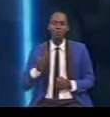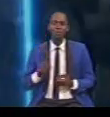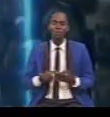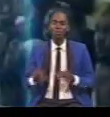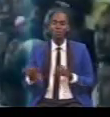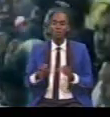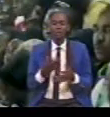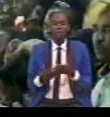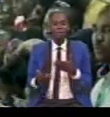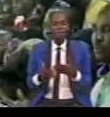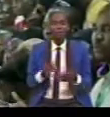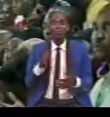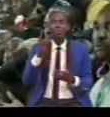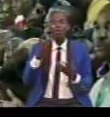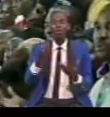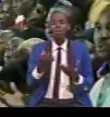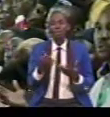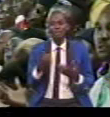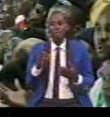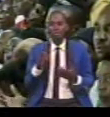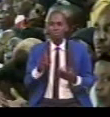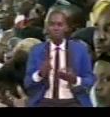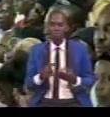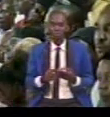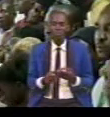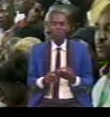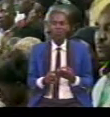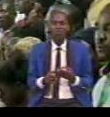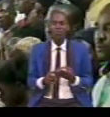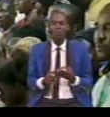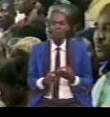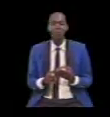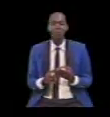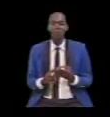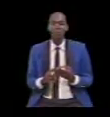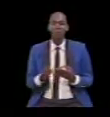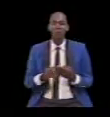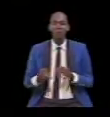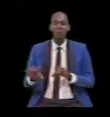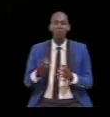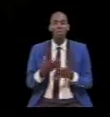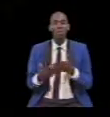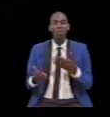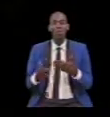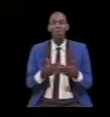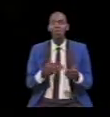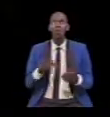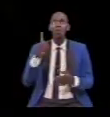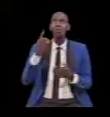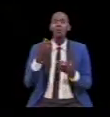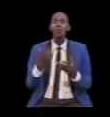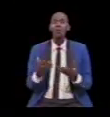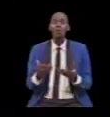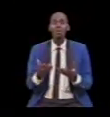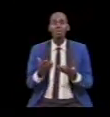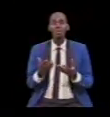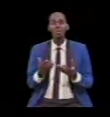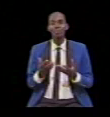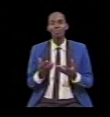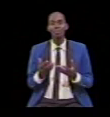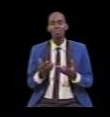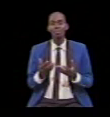To do whatever You want to. To do whatever You